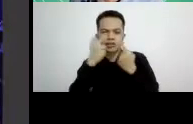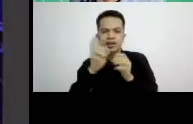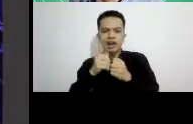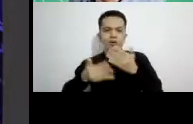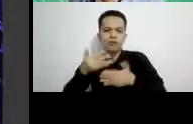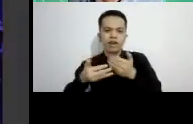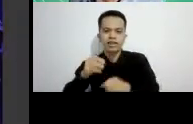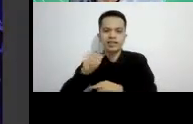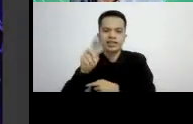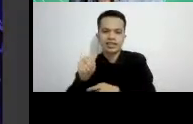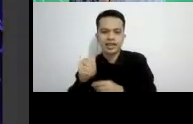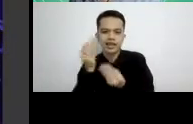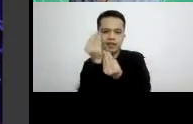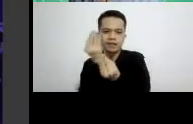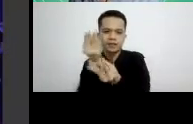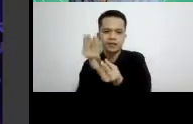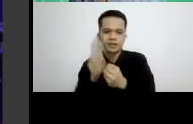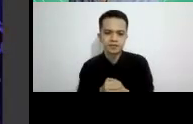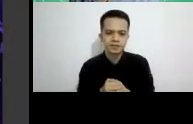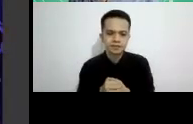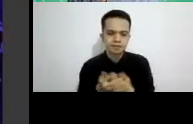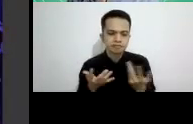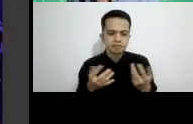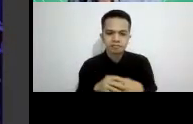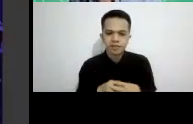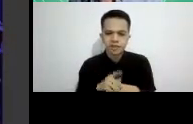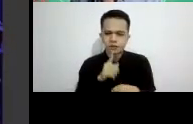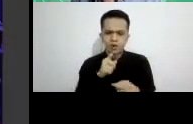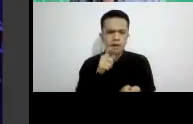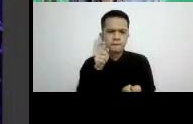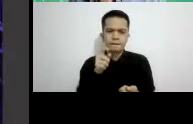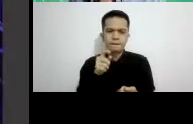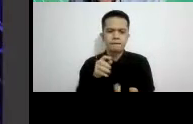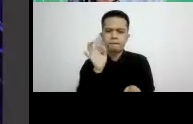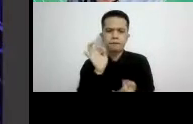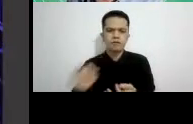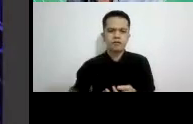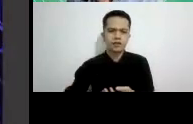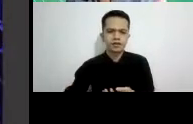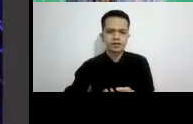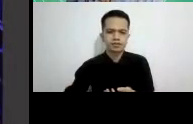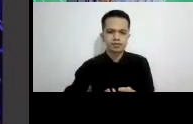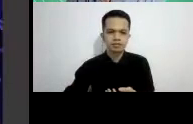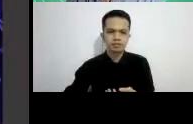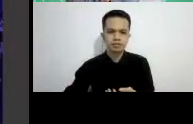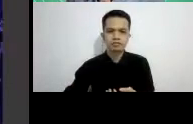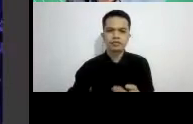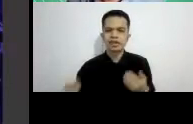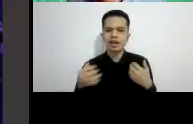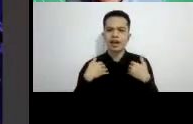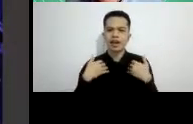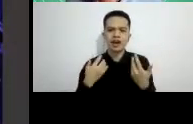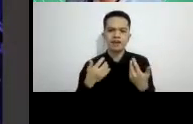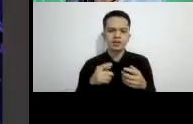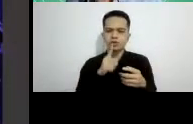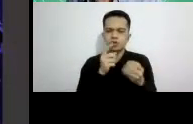and information. So, and it's kind of perfect because you have Industry 4.0, which has metric tons of